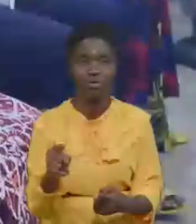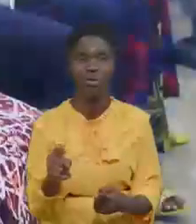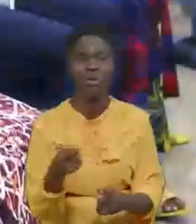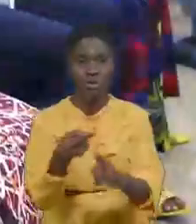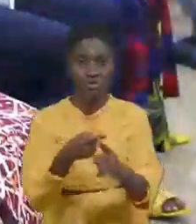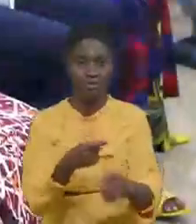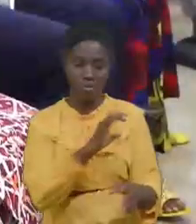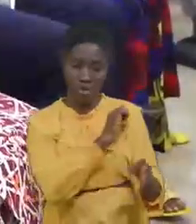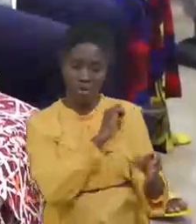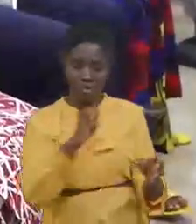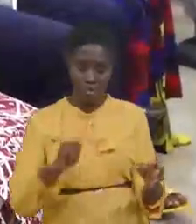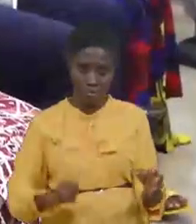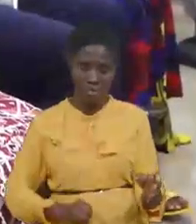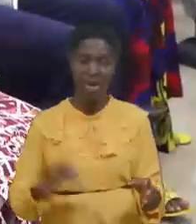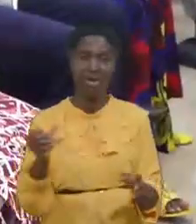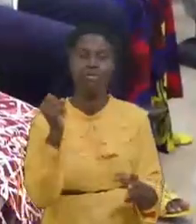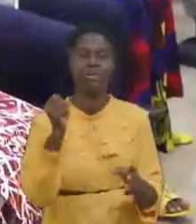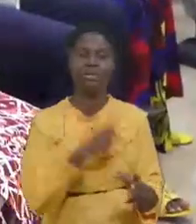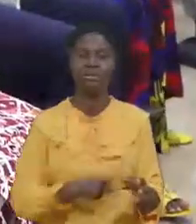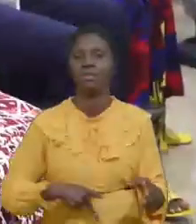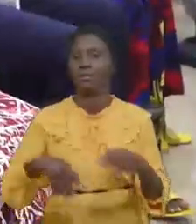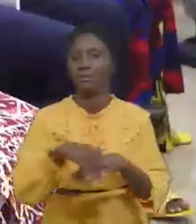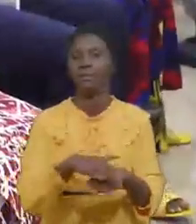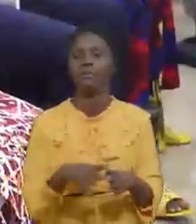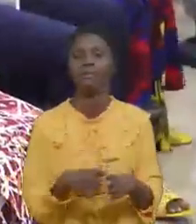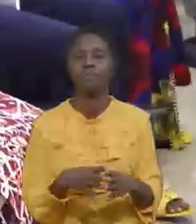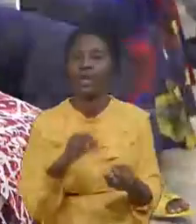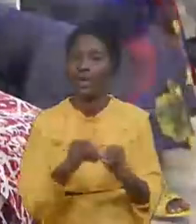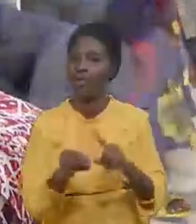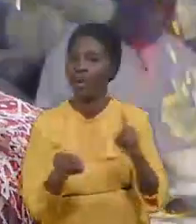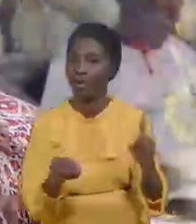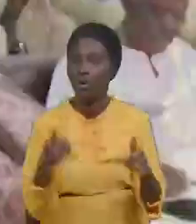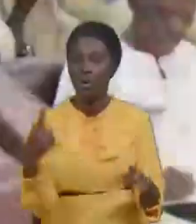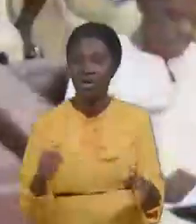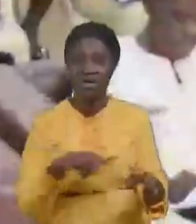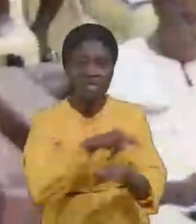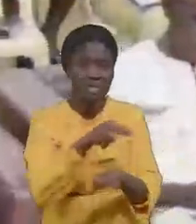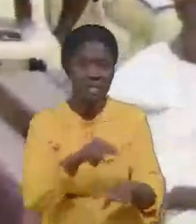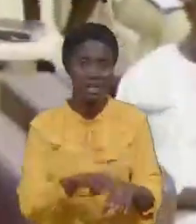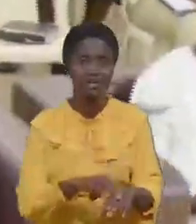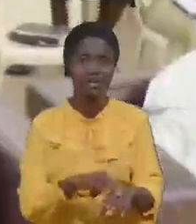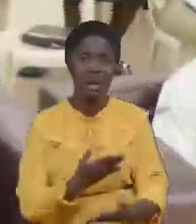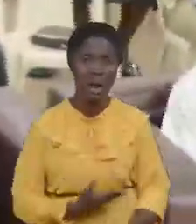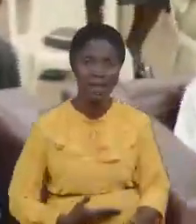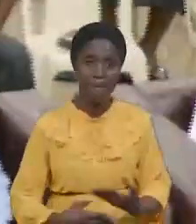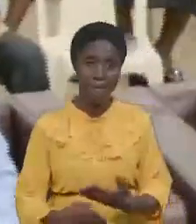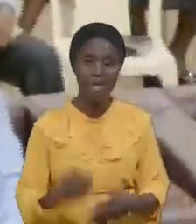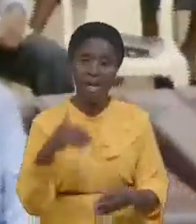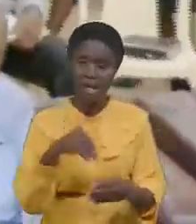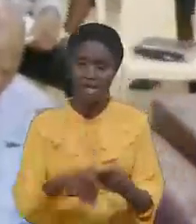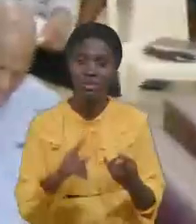Let's come to number one. Number one, the natural birth